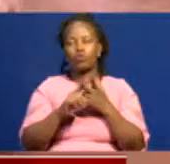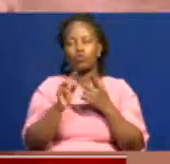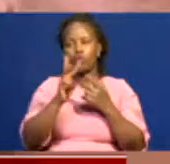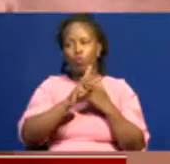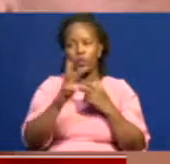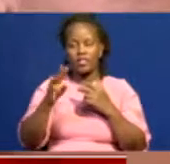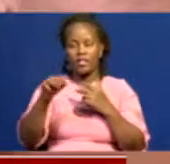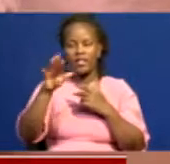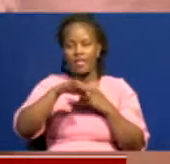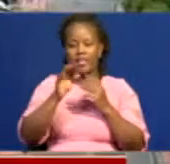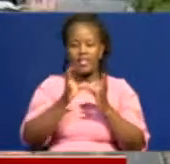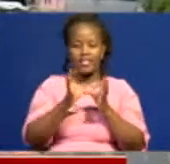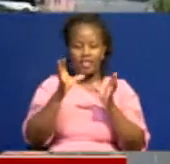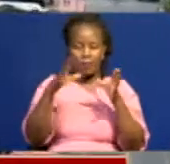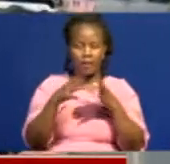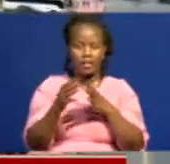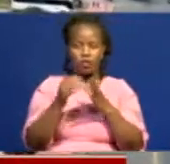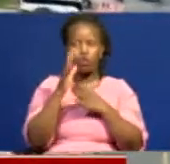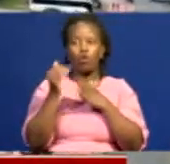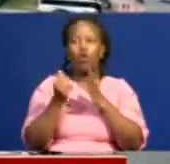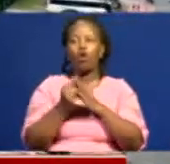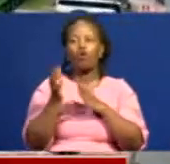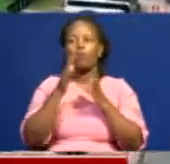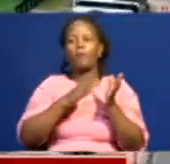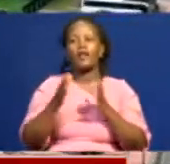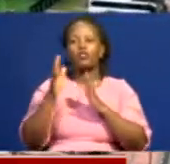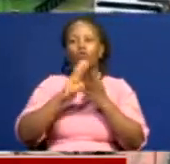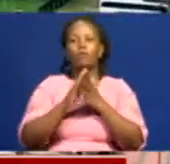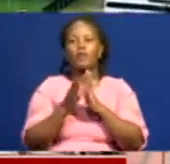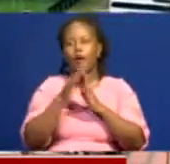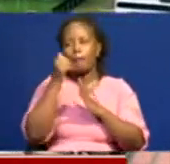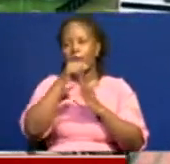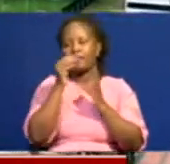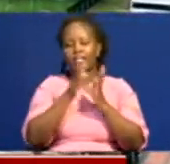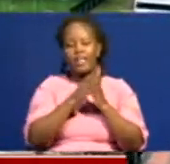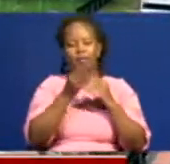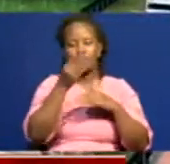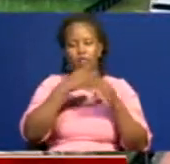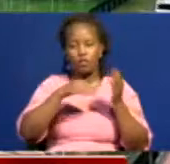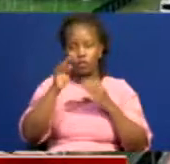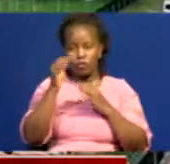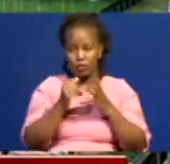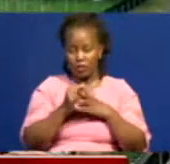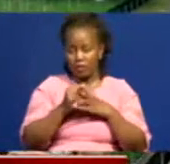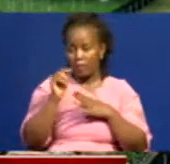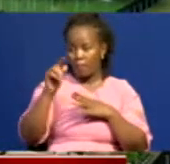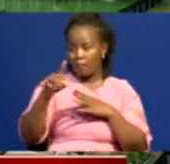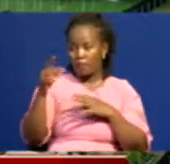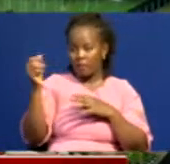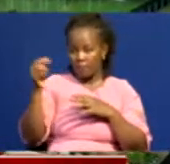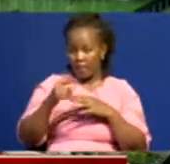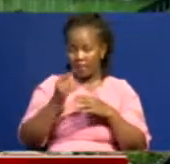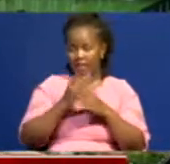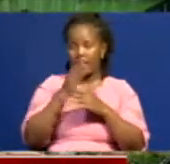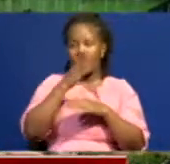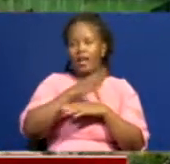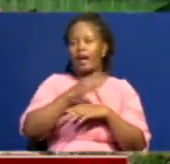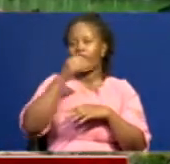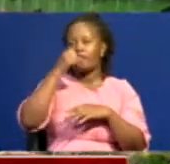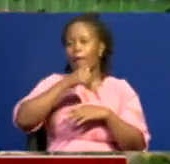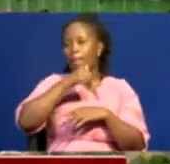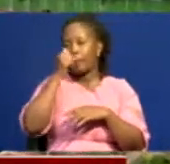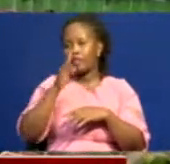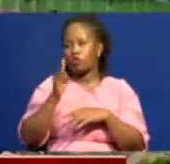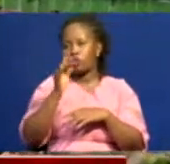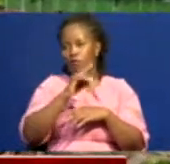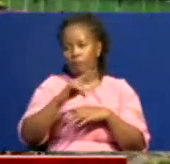parastatals said to be privatized. The privatization exercise comes a month after the privatization bill was signed into law,